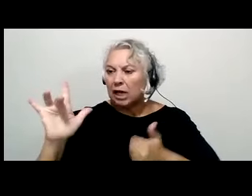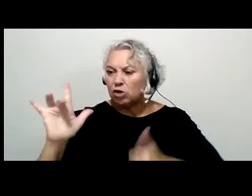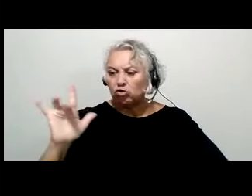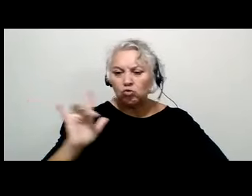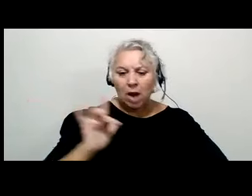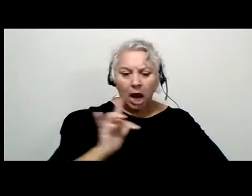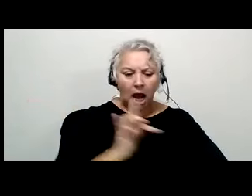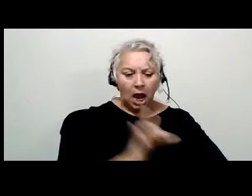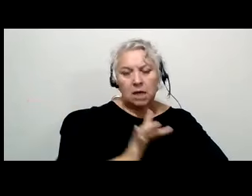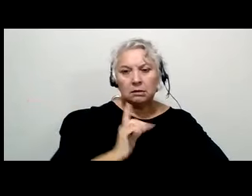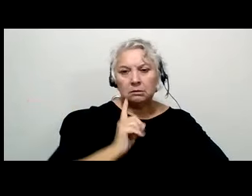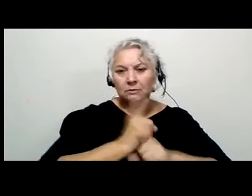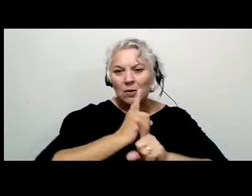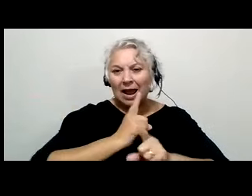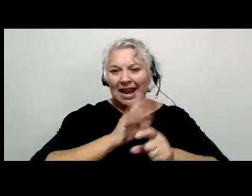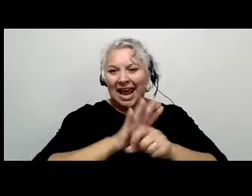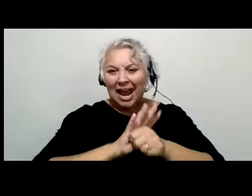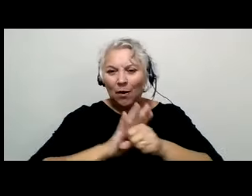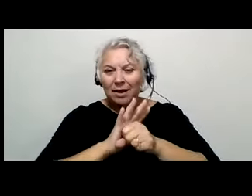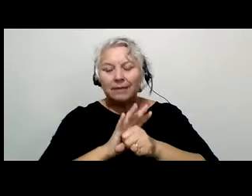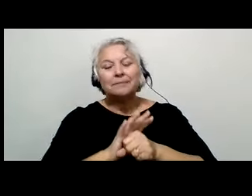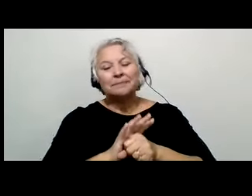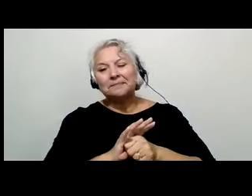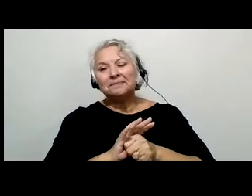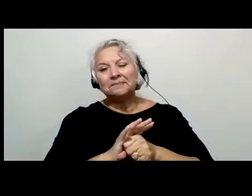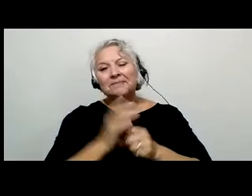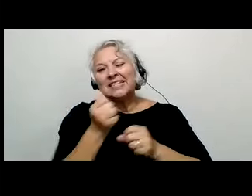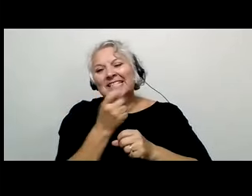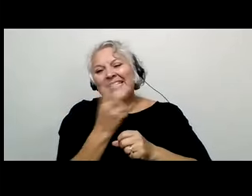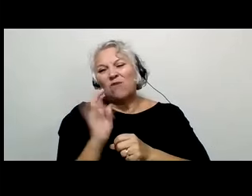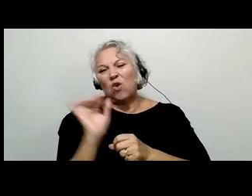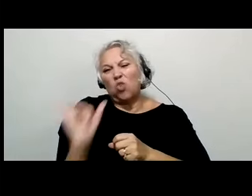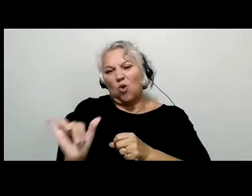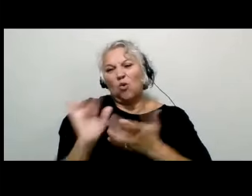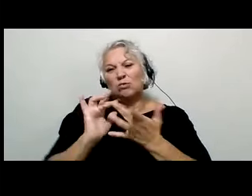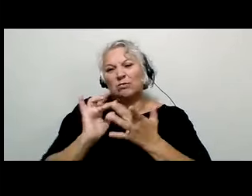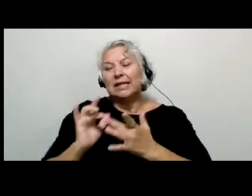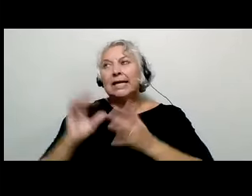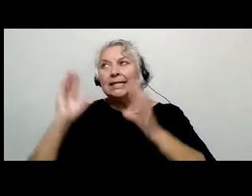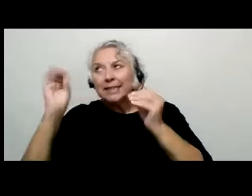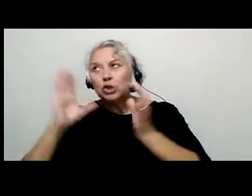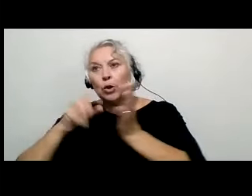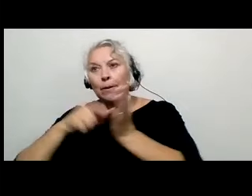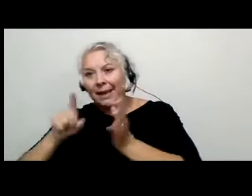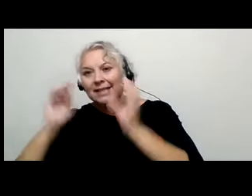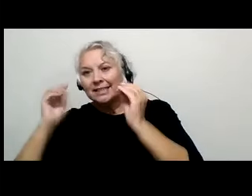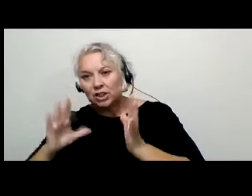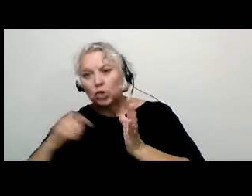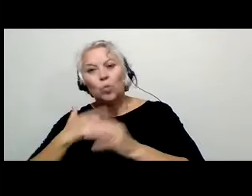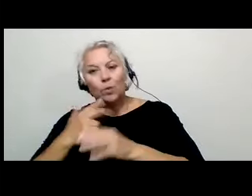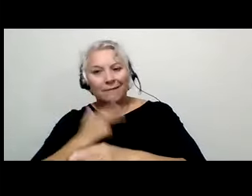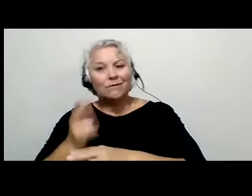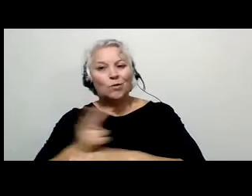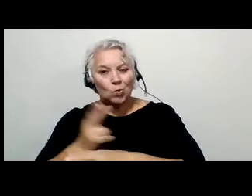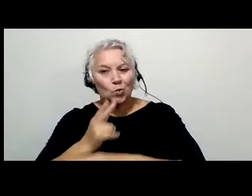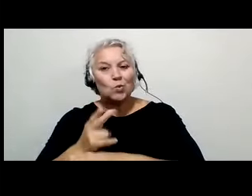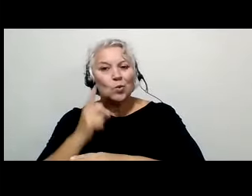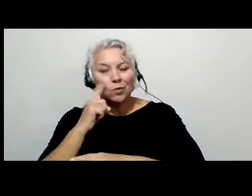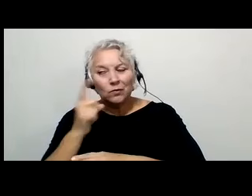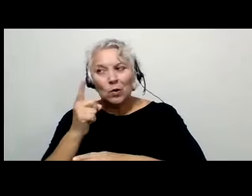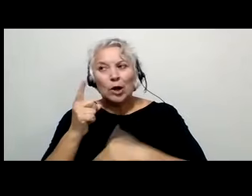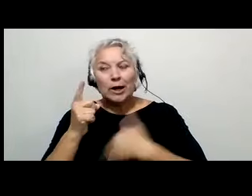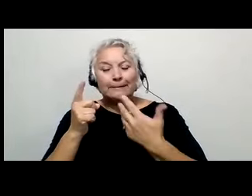correct areas. So there are several of those also on Teacher Pay Teacher that we have utilized for